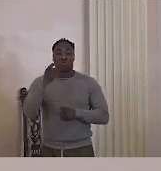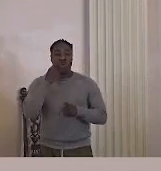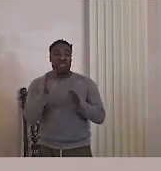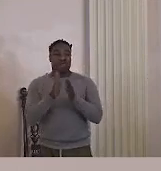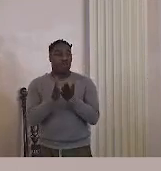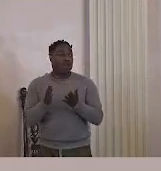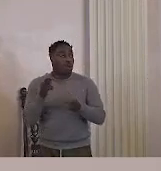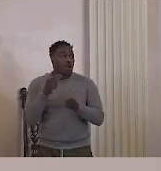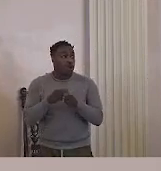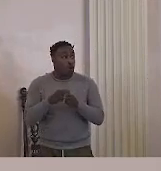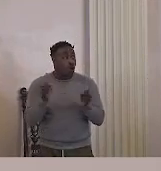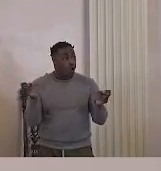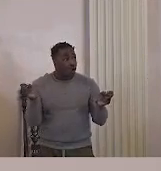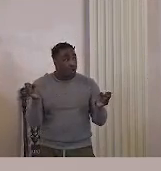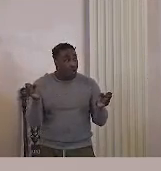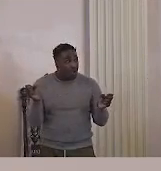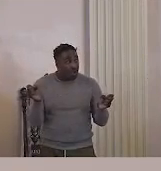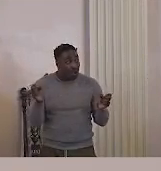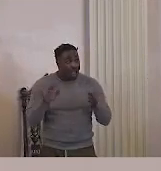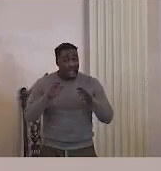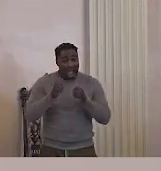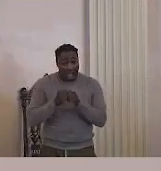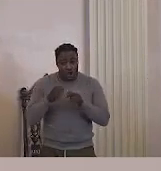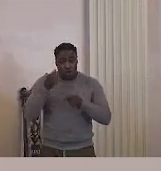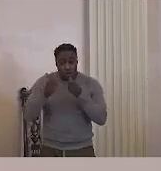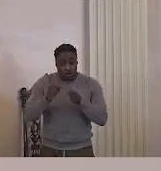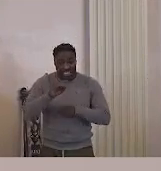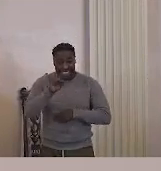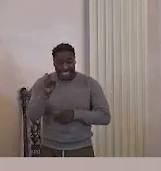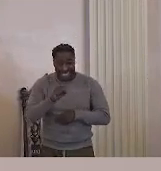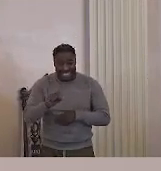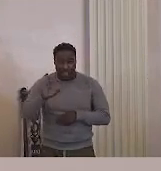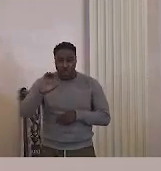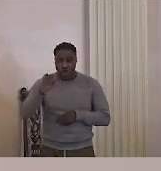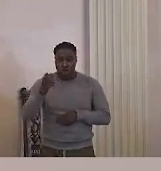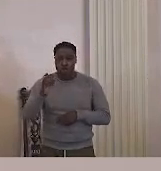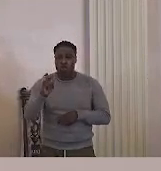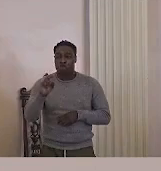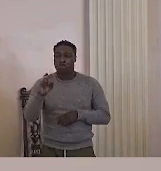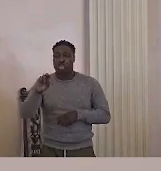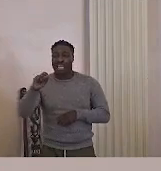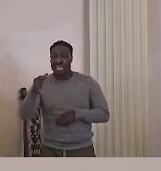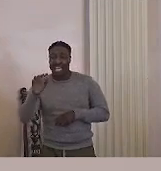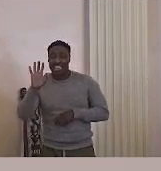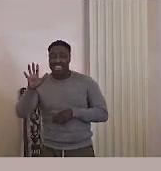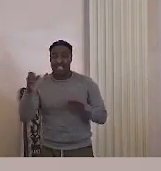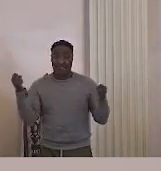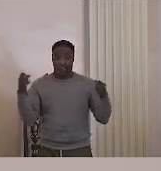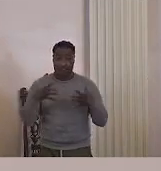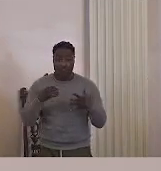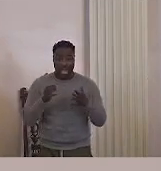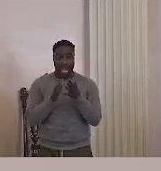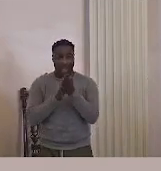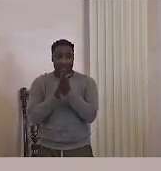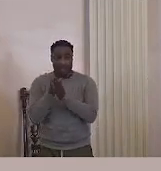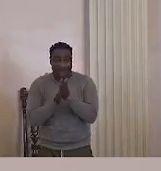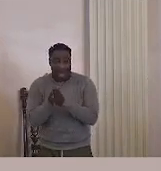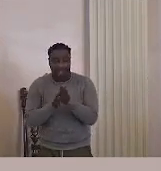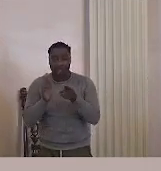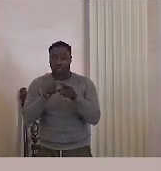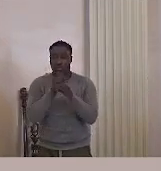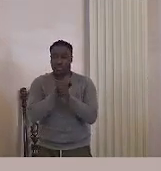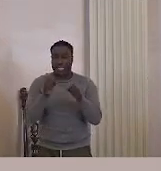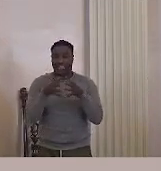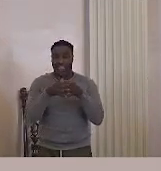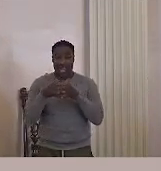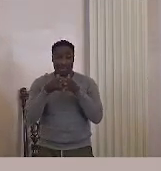Fight: How Gen Z is Channeling Their Fear and Passion to Save America. And